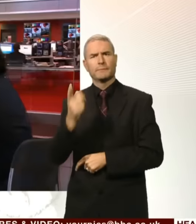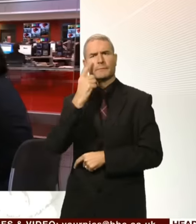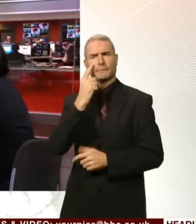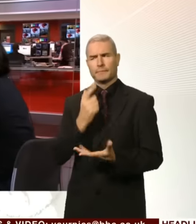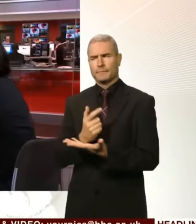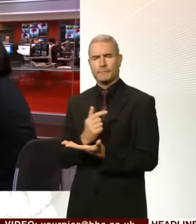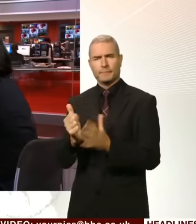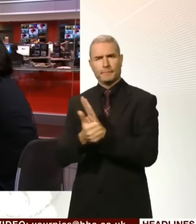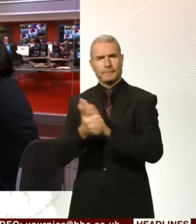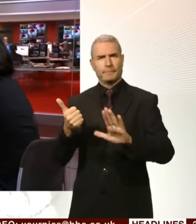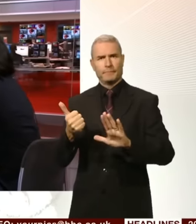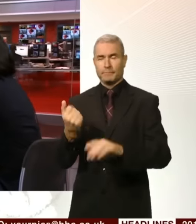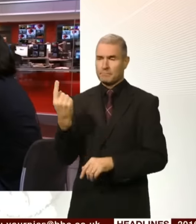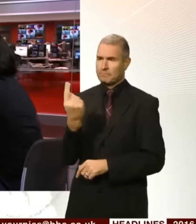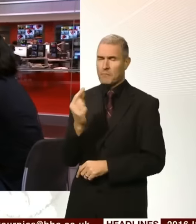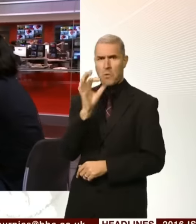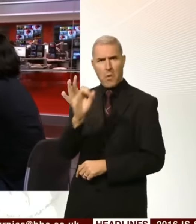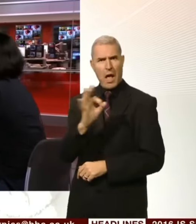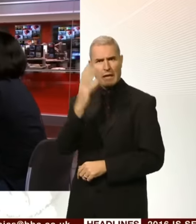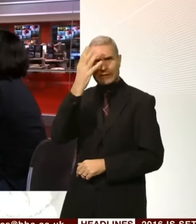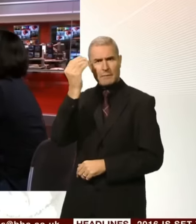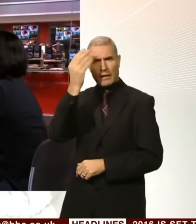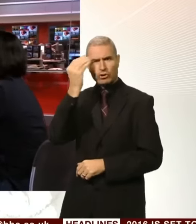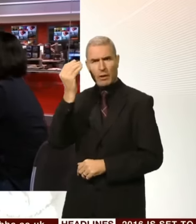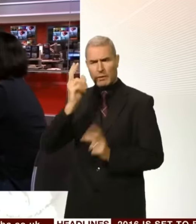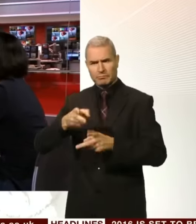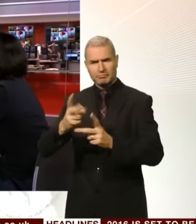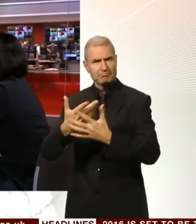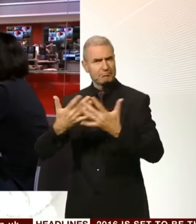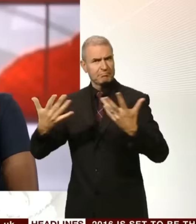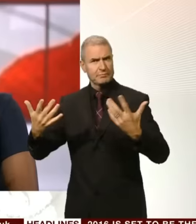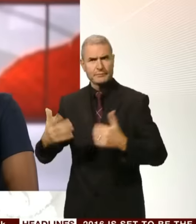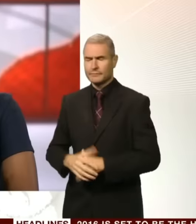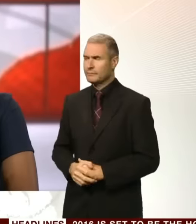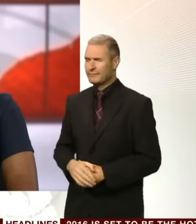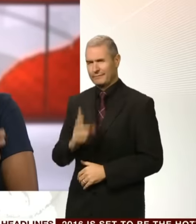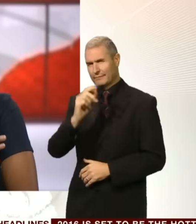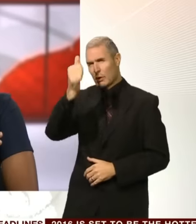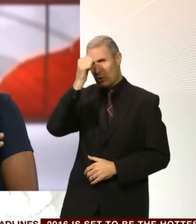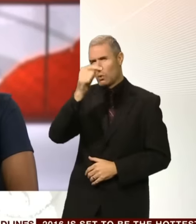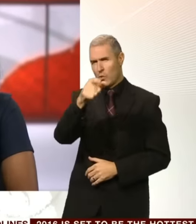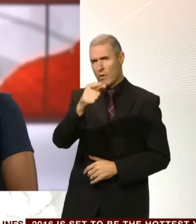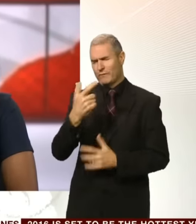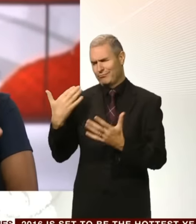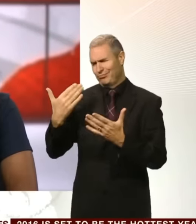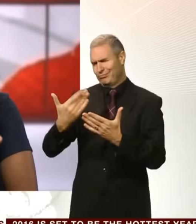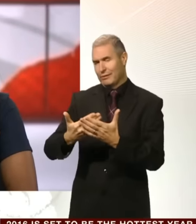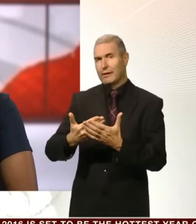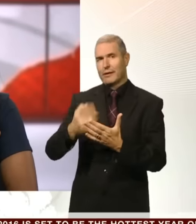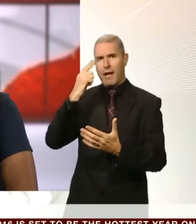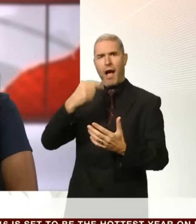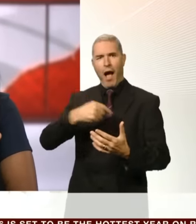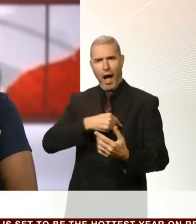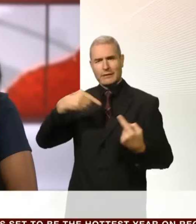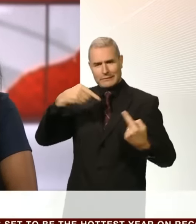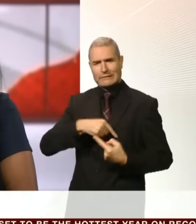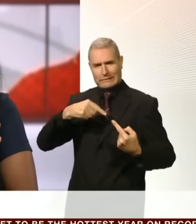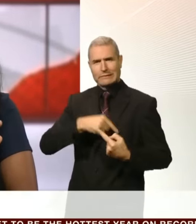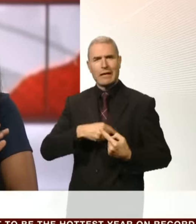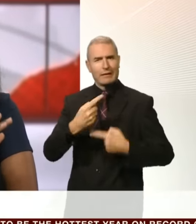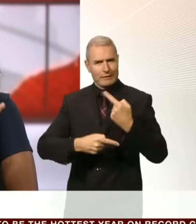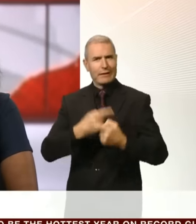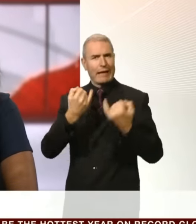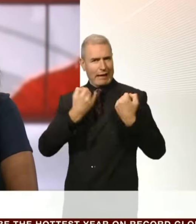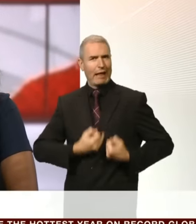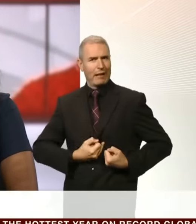now. There's only one question, why? Well, for decades, people will be familiar with the message that it's heart disease that was killing people